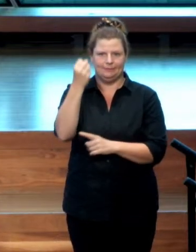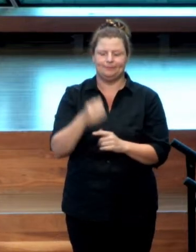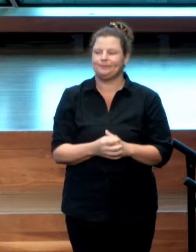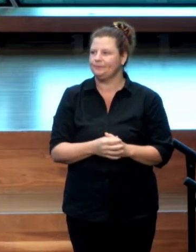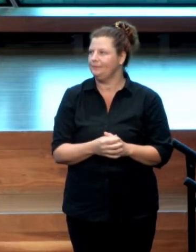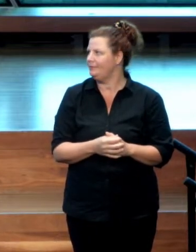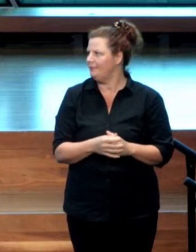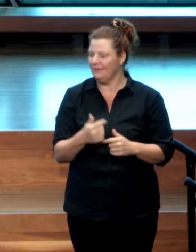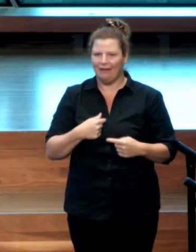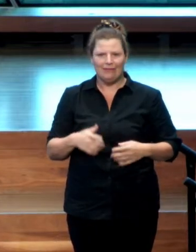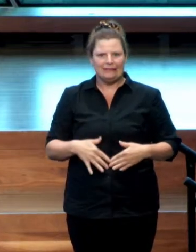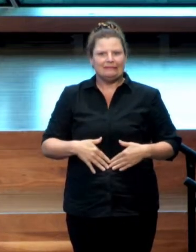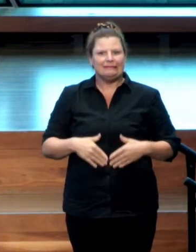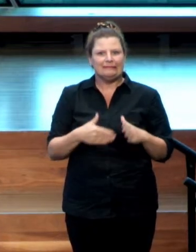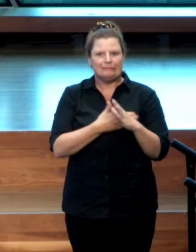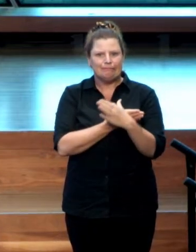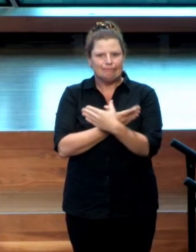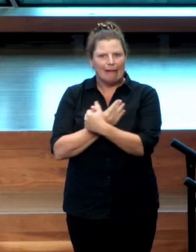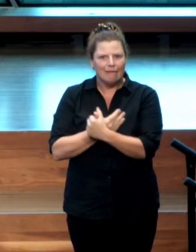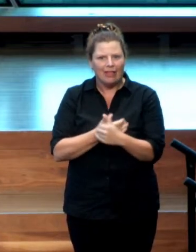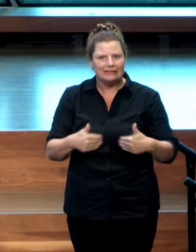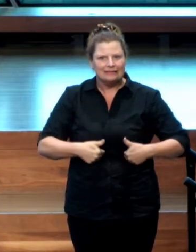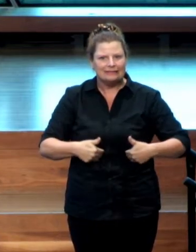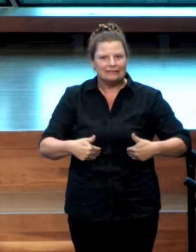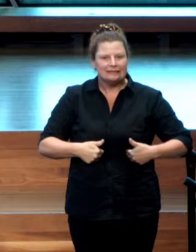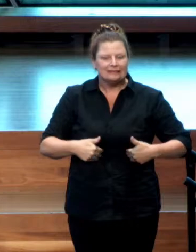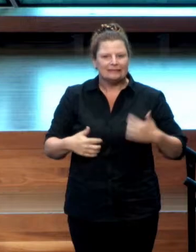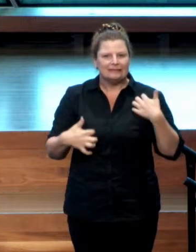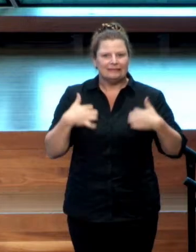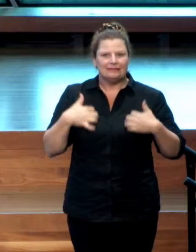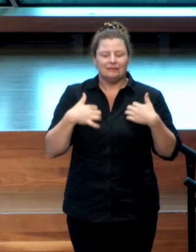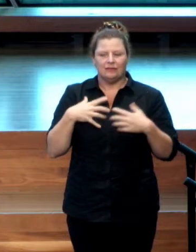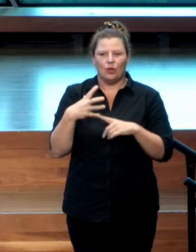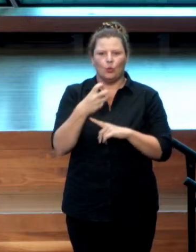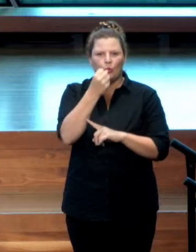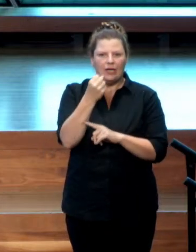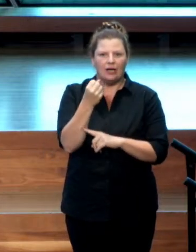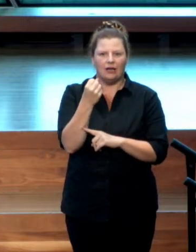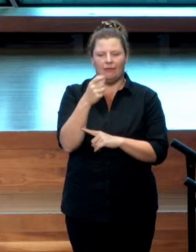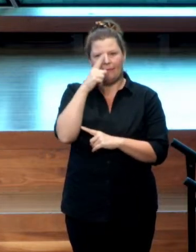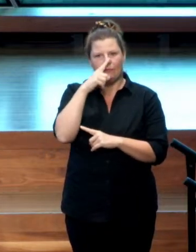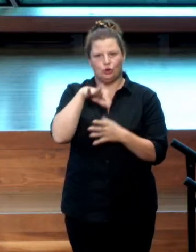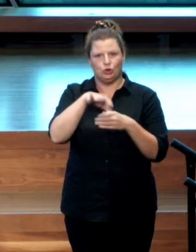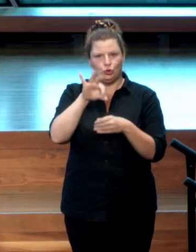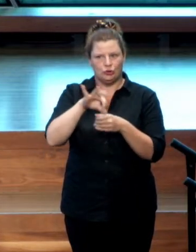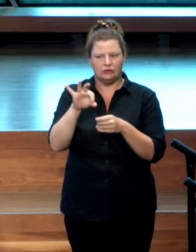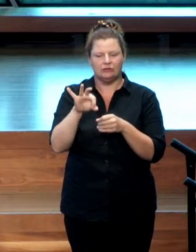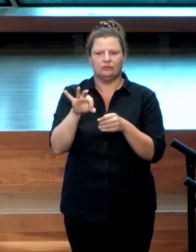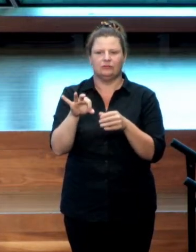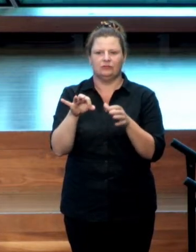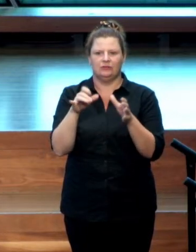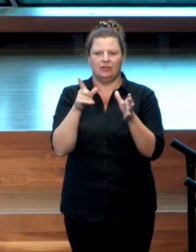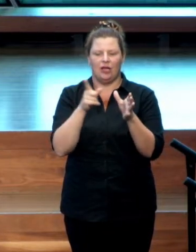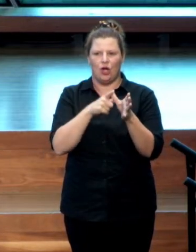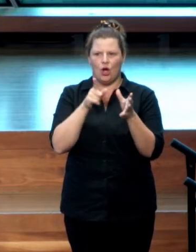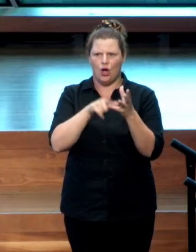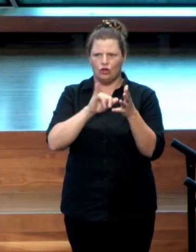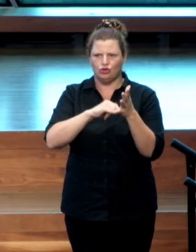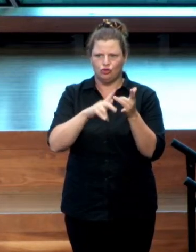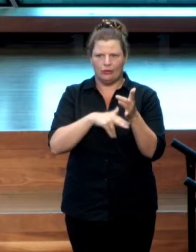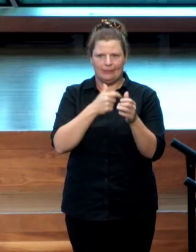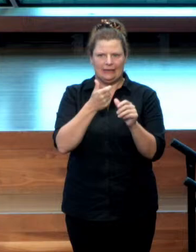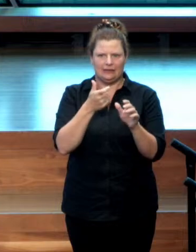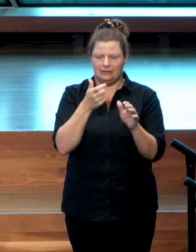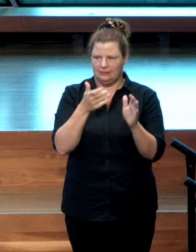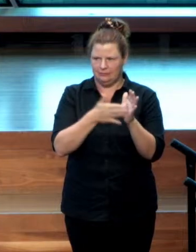Okay, I've got butterflies, I'll learn you guys. So the winner of the People's Choice Award is Astronomy Sky Country by